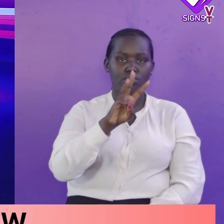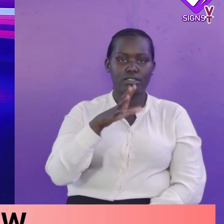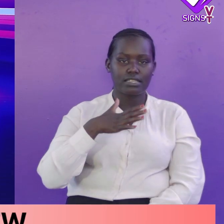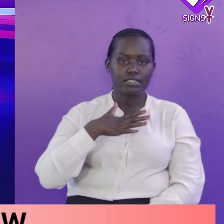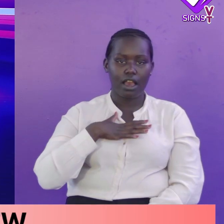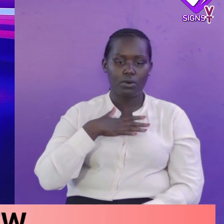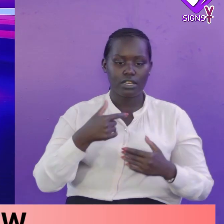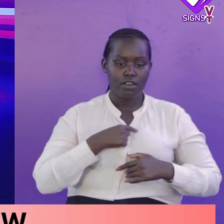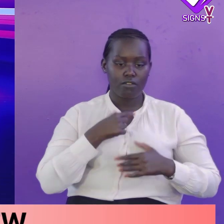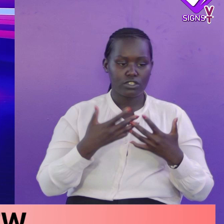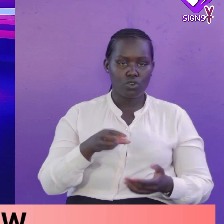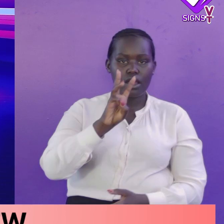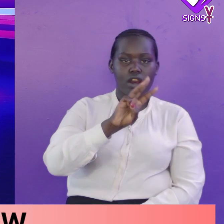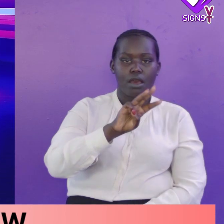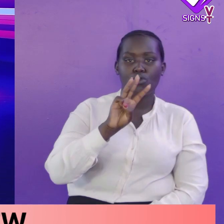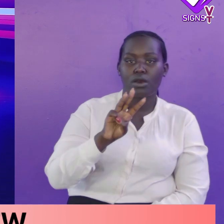Visit there,